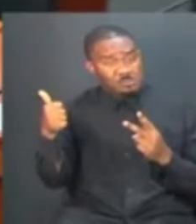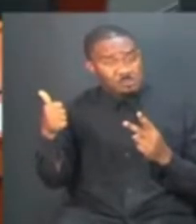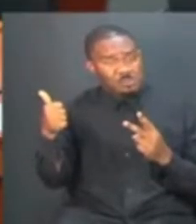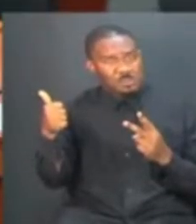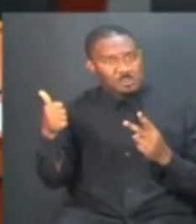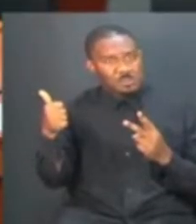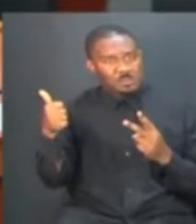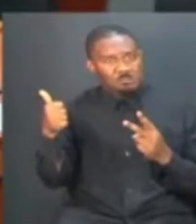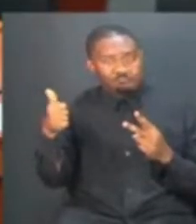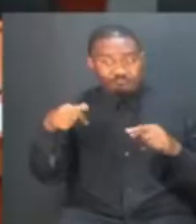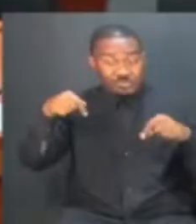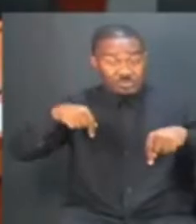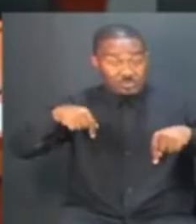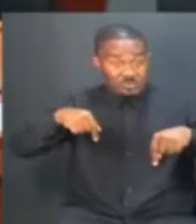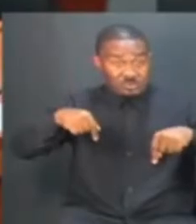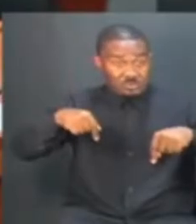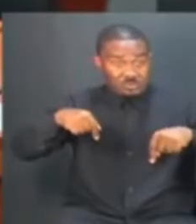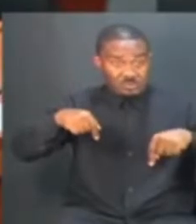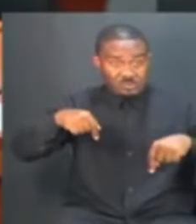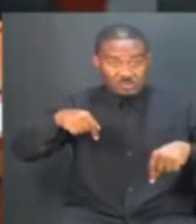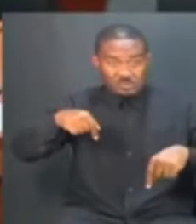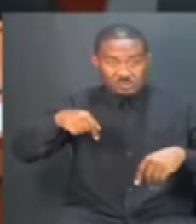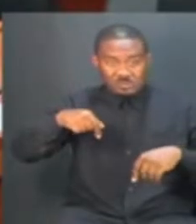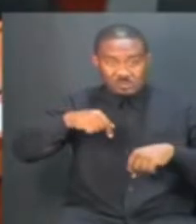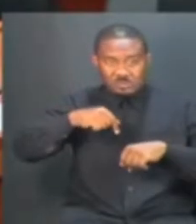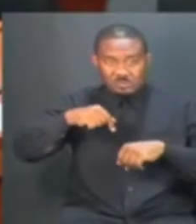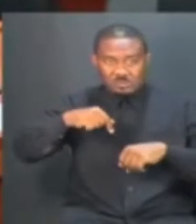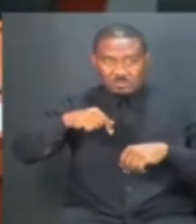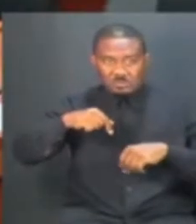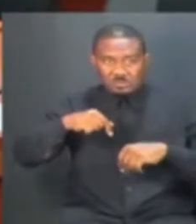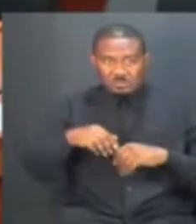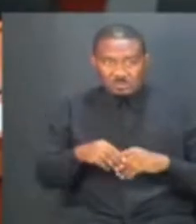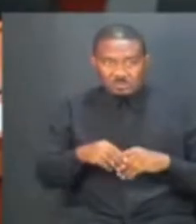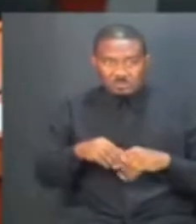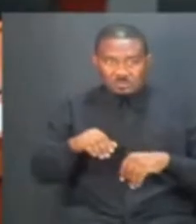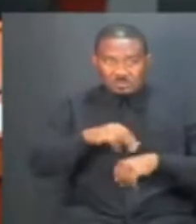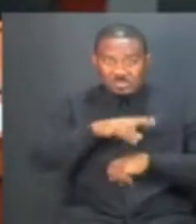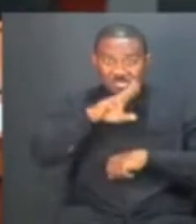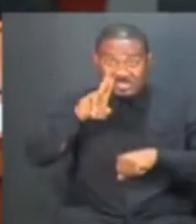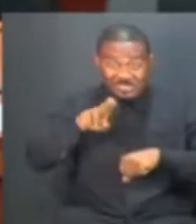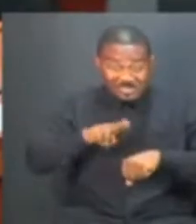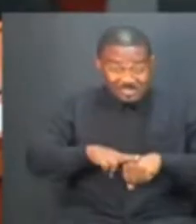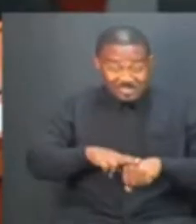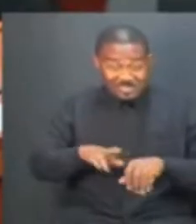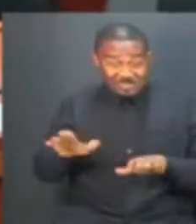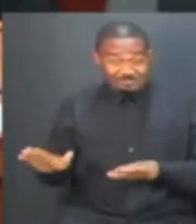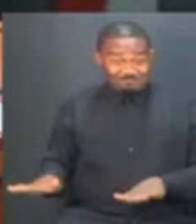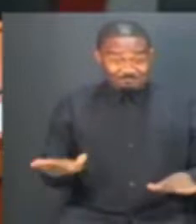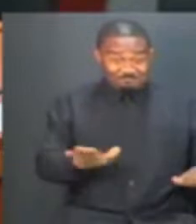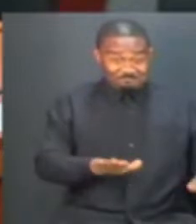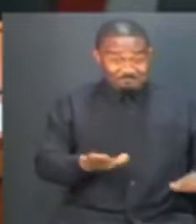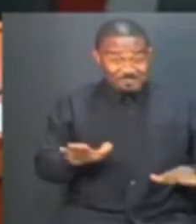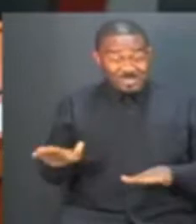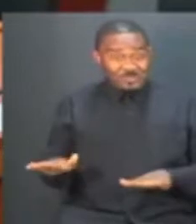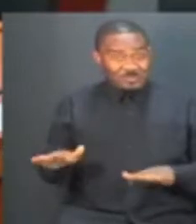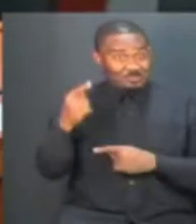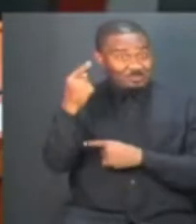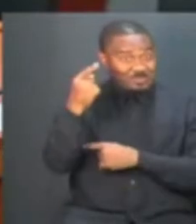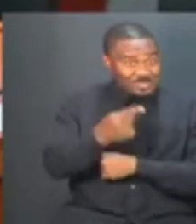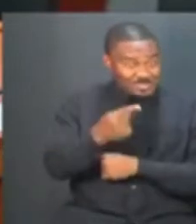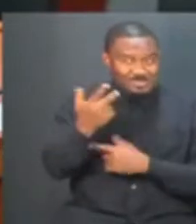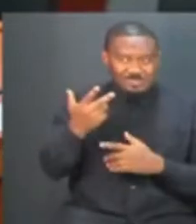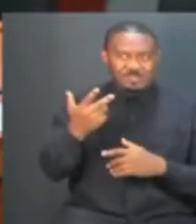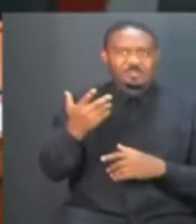commemorative of today being the newly declared National Fugu Day. And so a statement from a